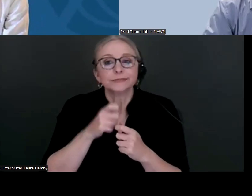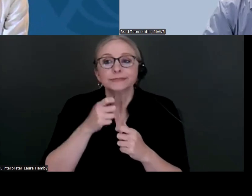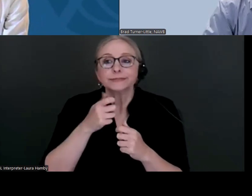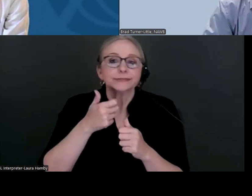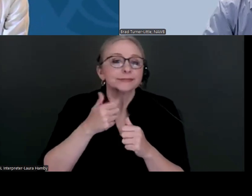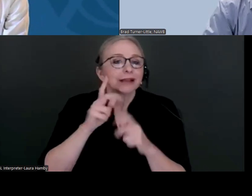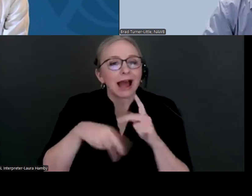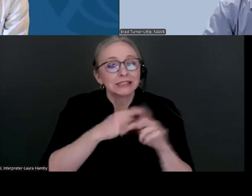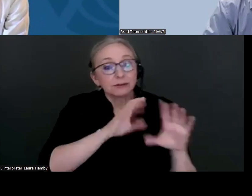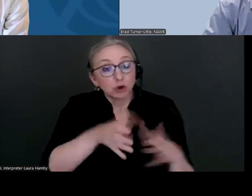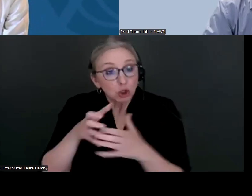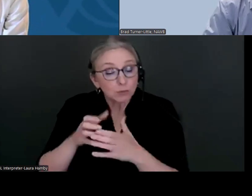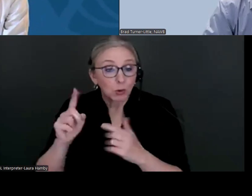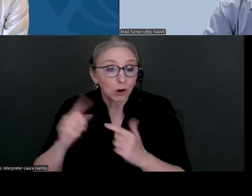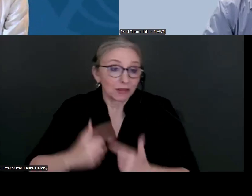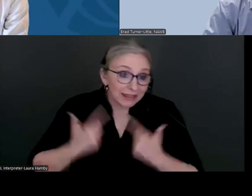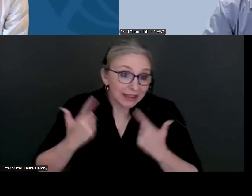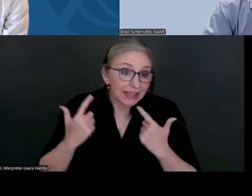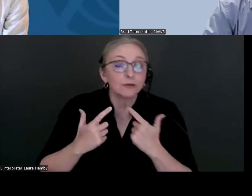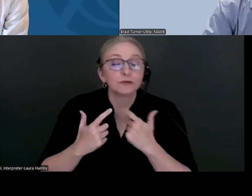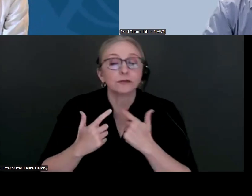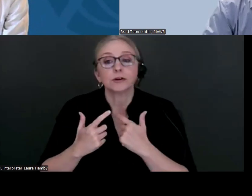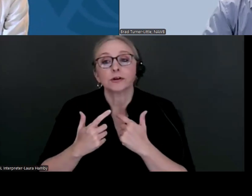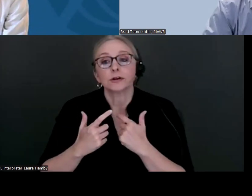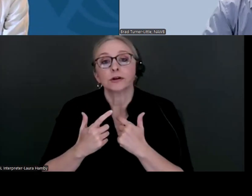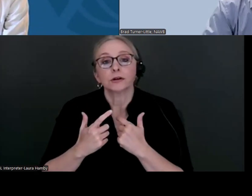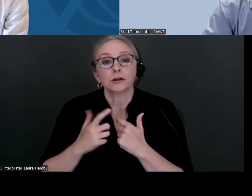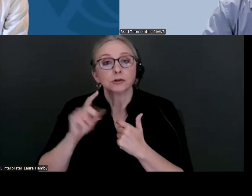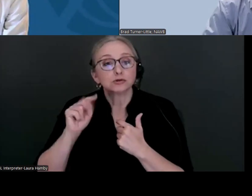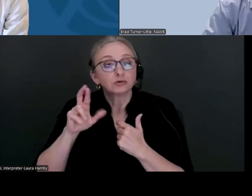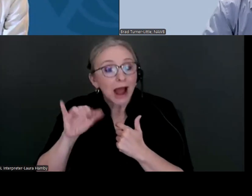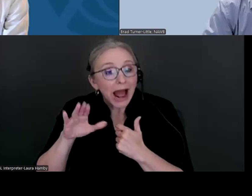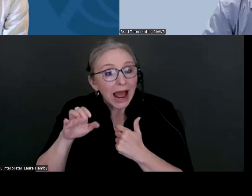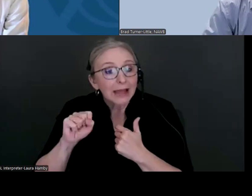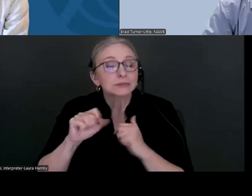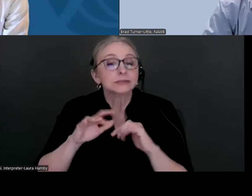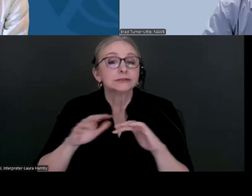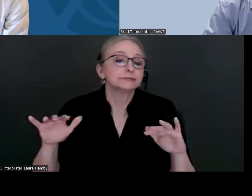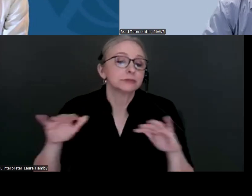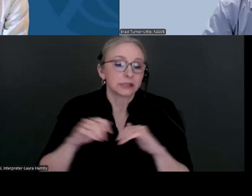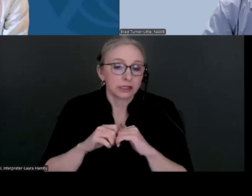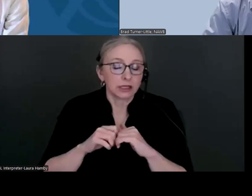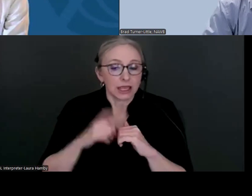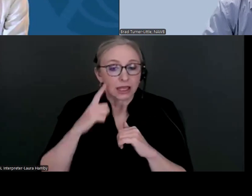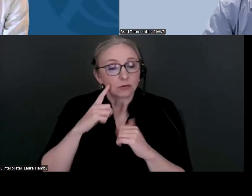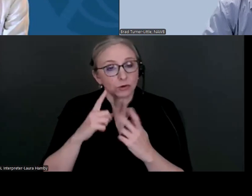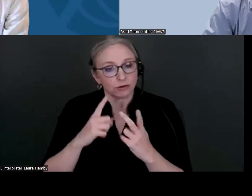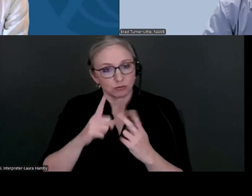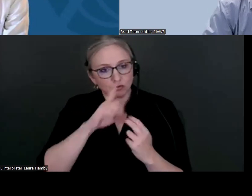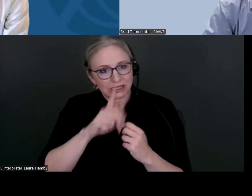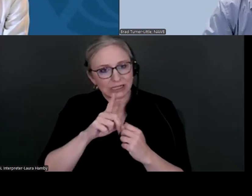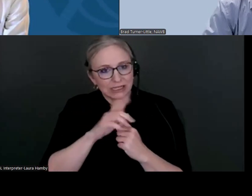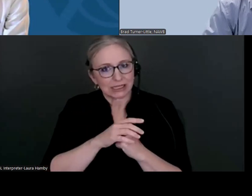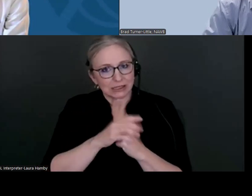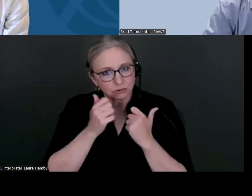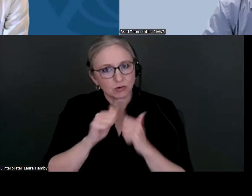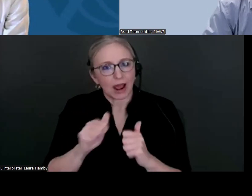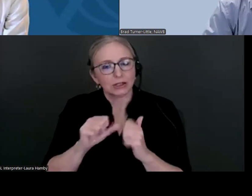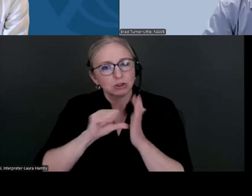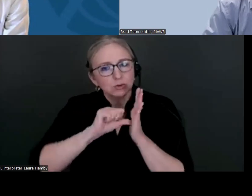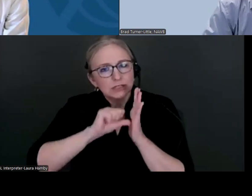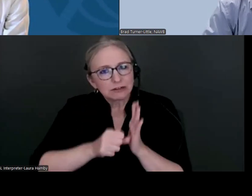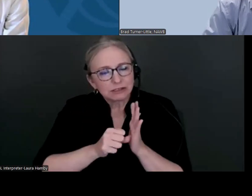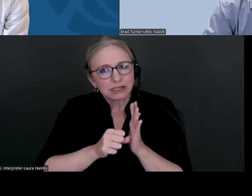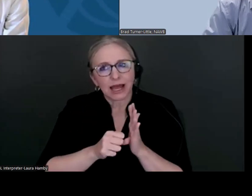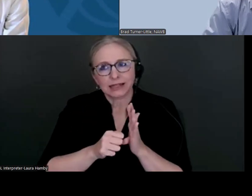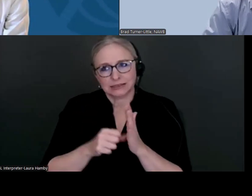they reside, such as rural areas, tribal areas. And we've also really been trying to emphasize in the